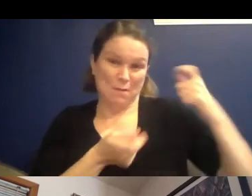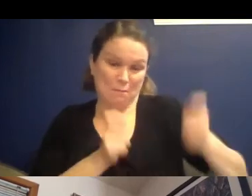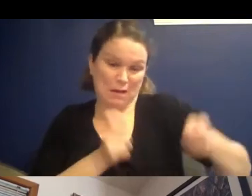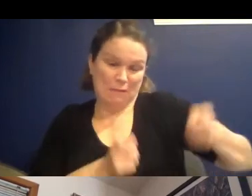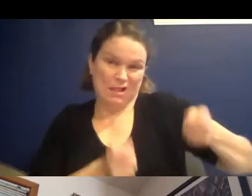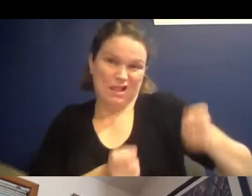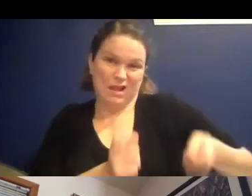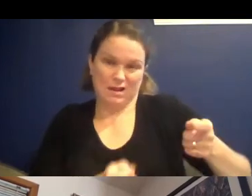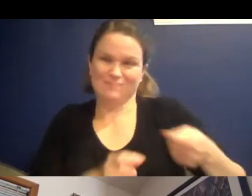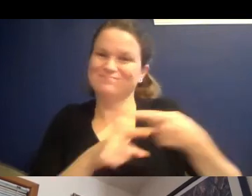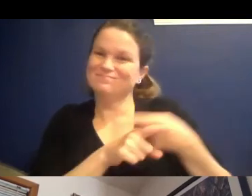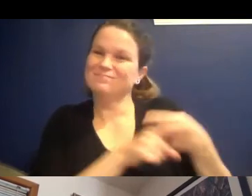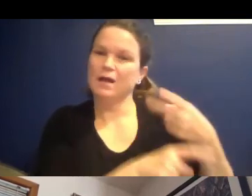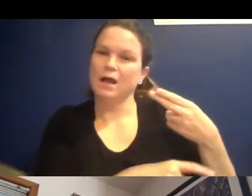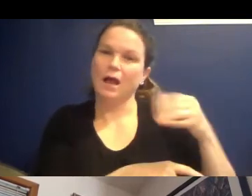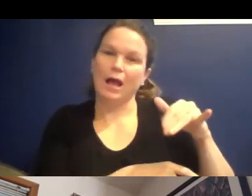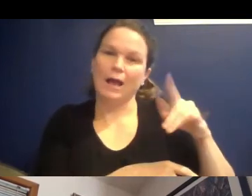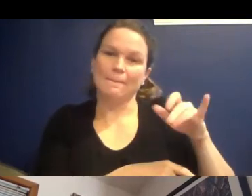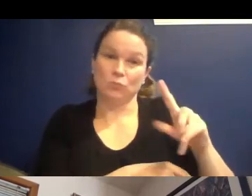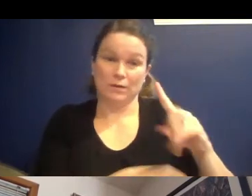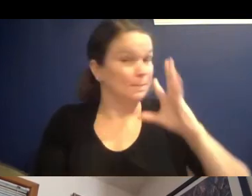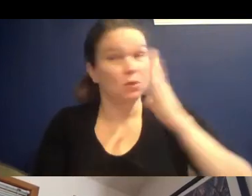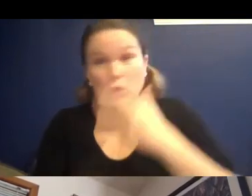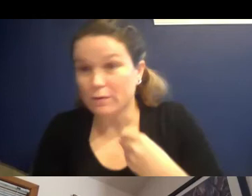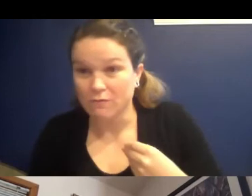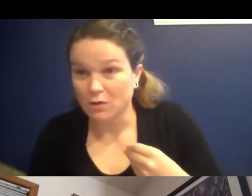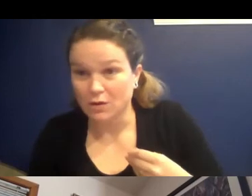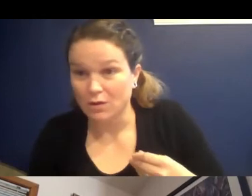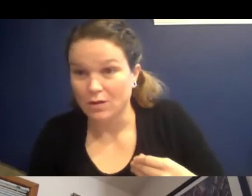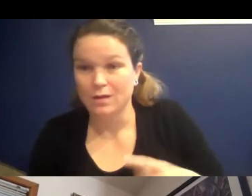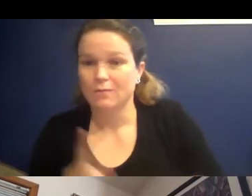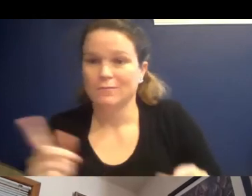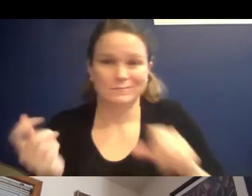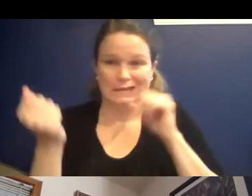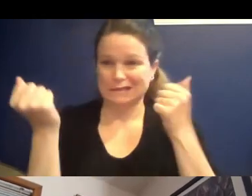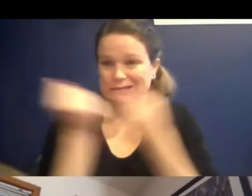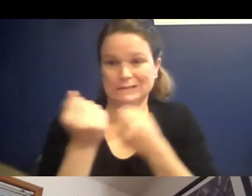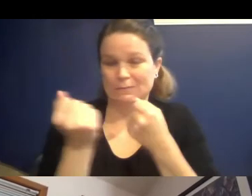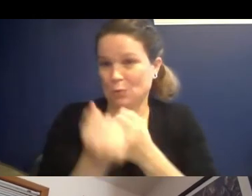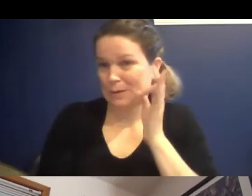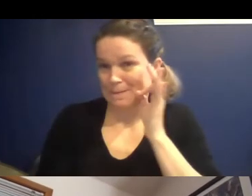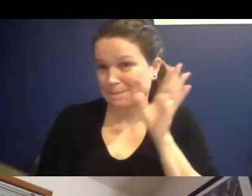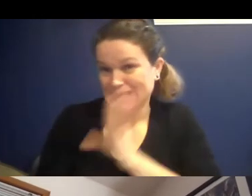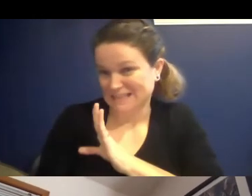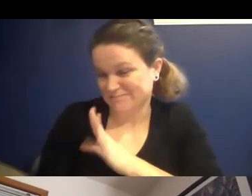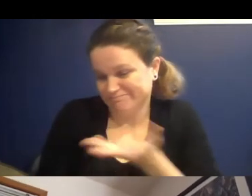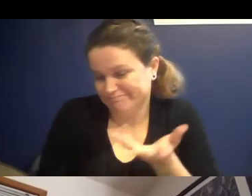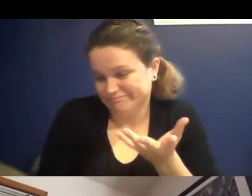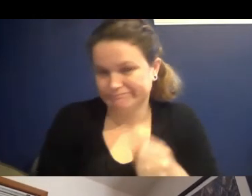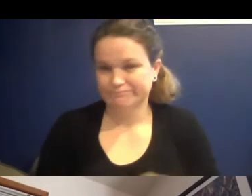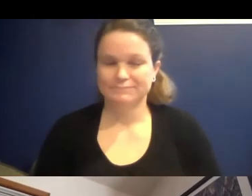it's a hybrid. So it looks very pretty in the yard, but it doesn't support bees.